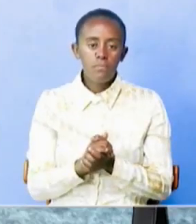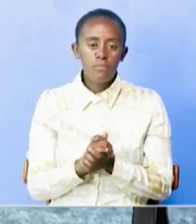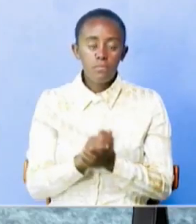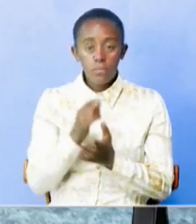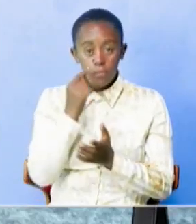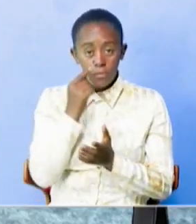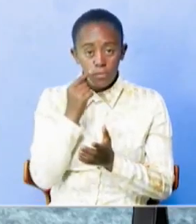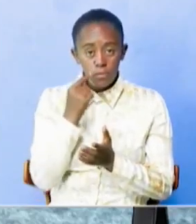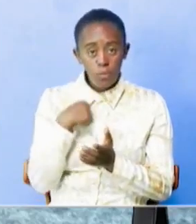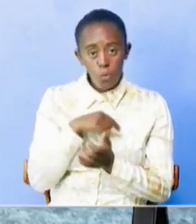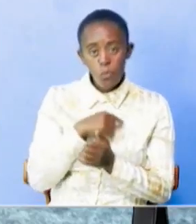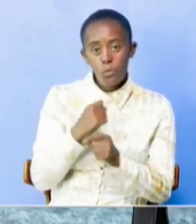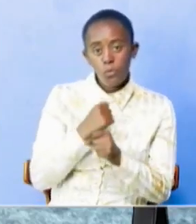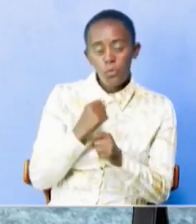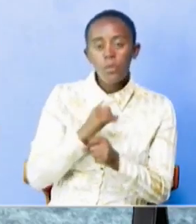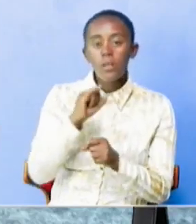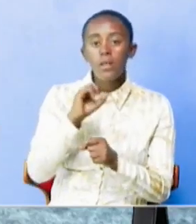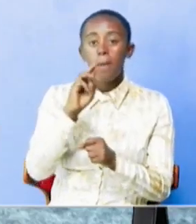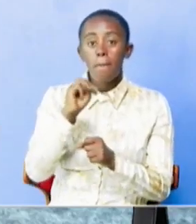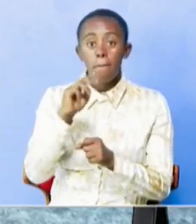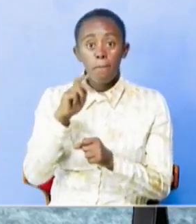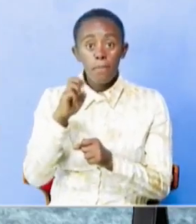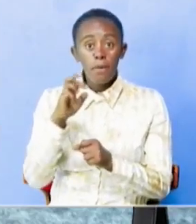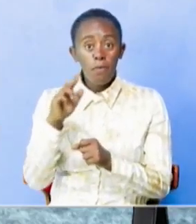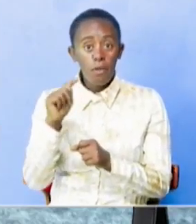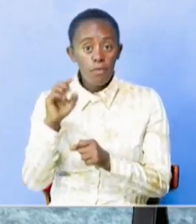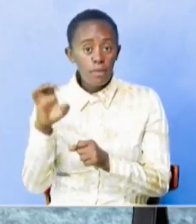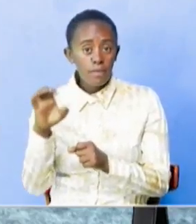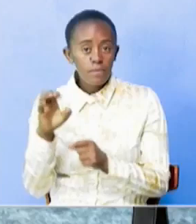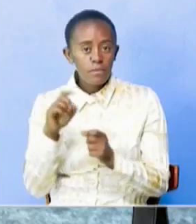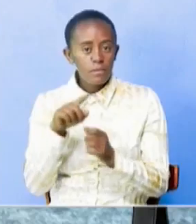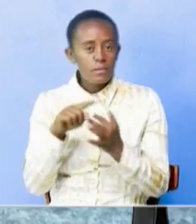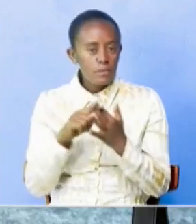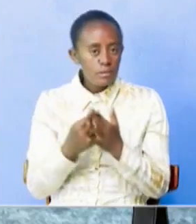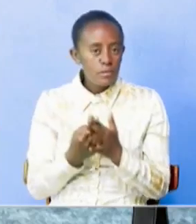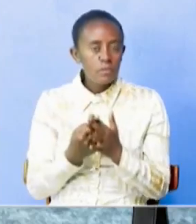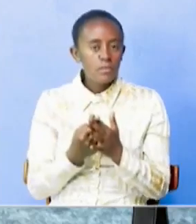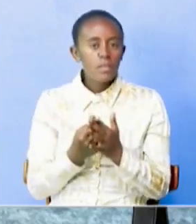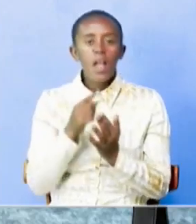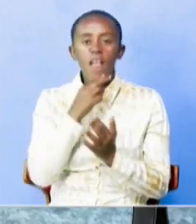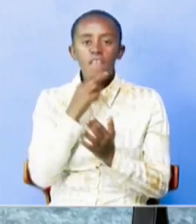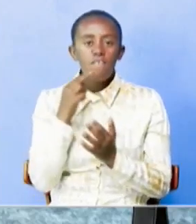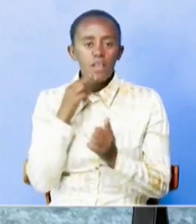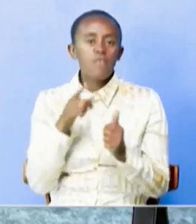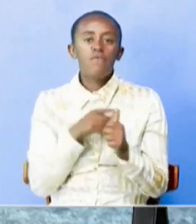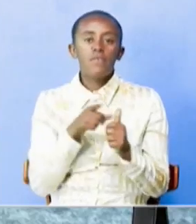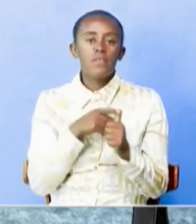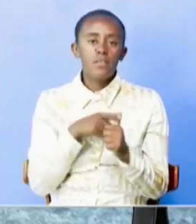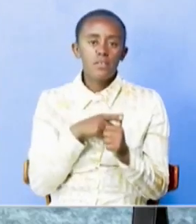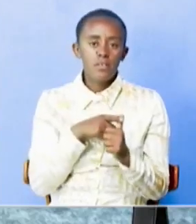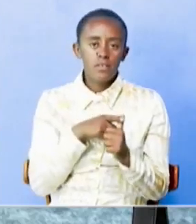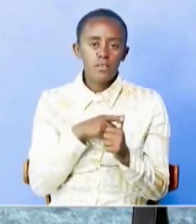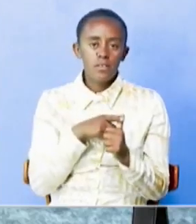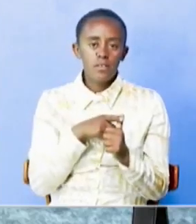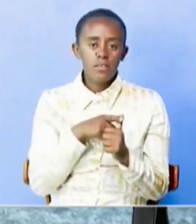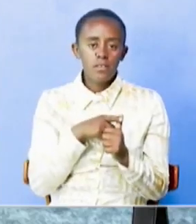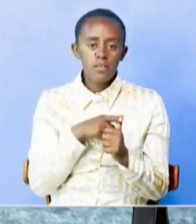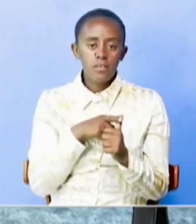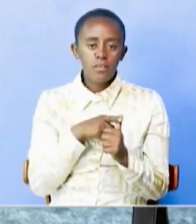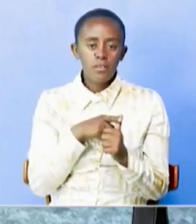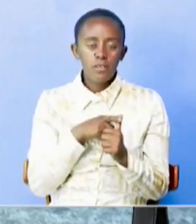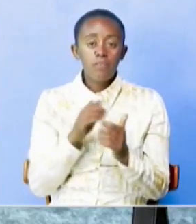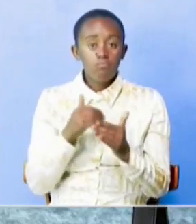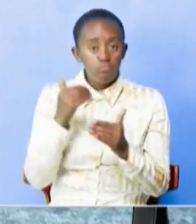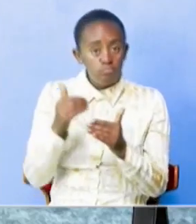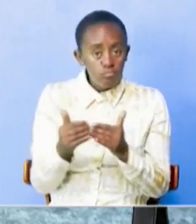So whenever we're doing imperatives, we start with the verb first. And